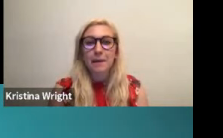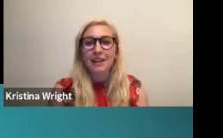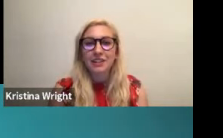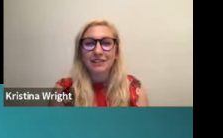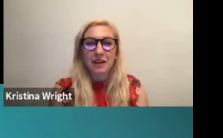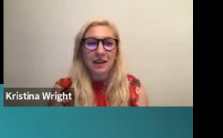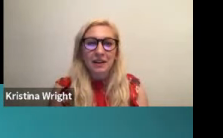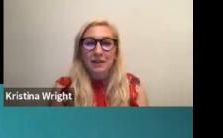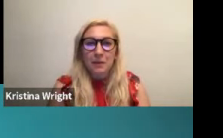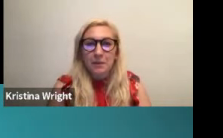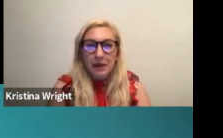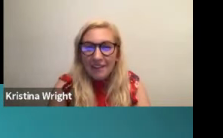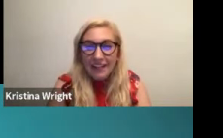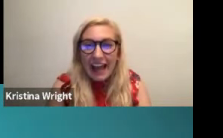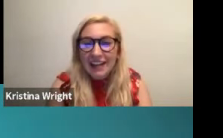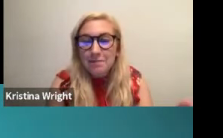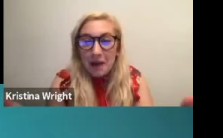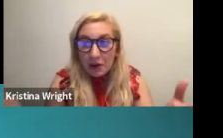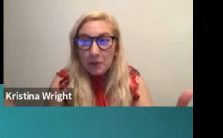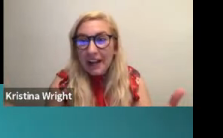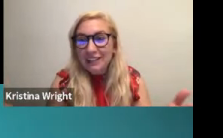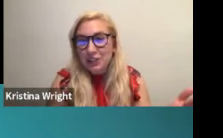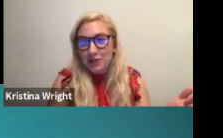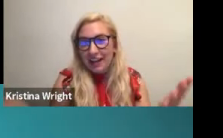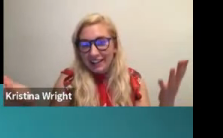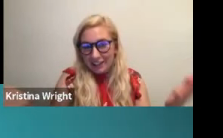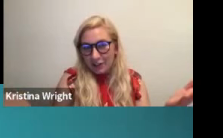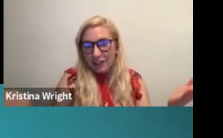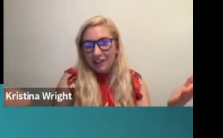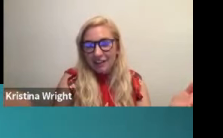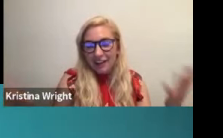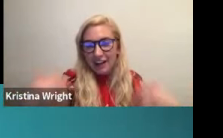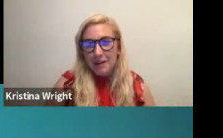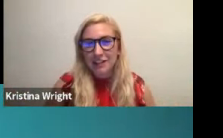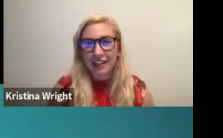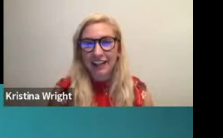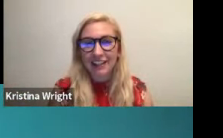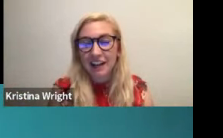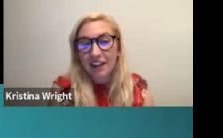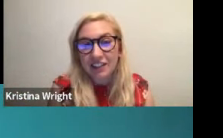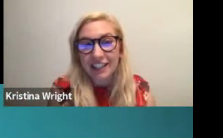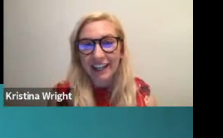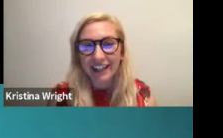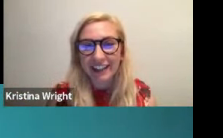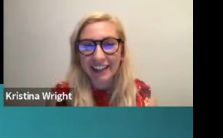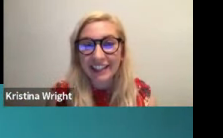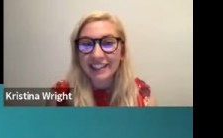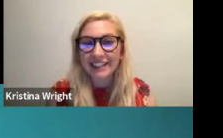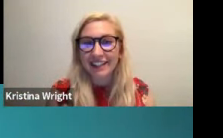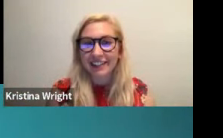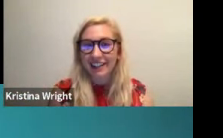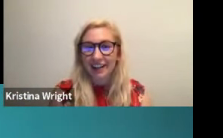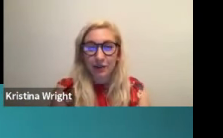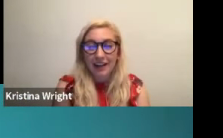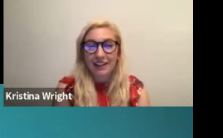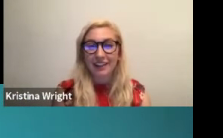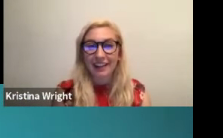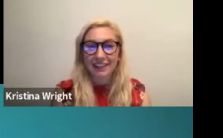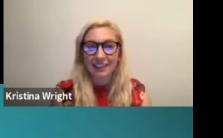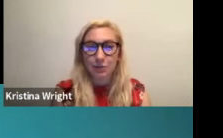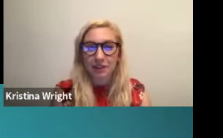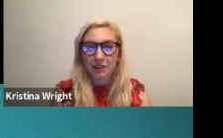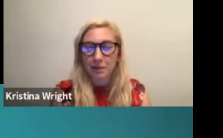can't imagine having any better way to do that than to look at an animation like this. I've never seen anything this detailed or